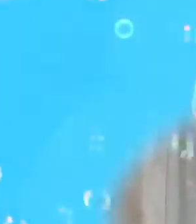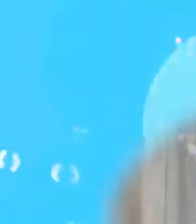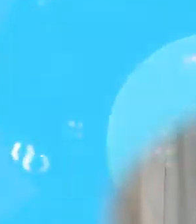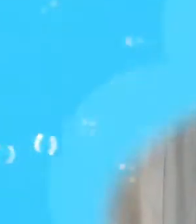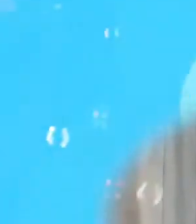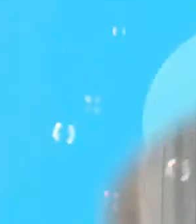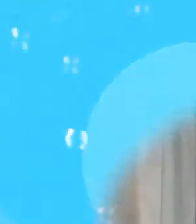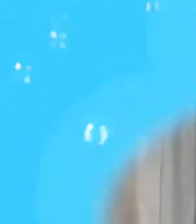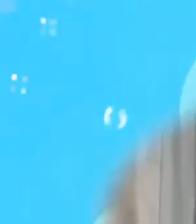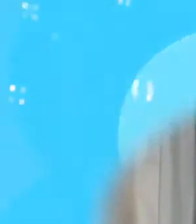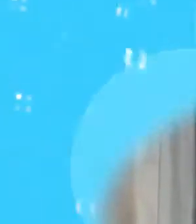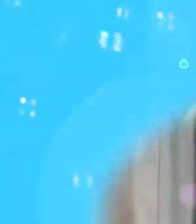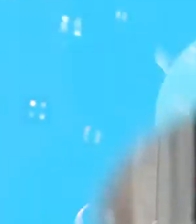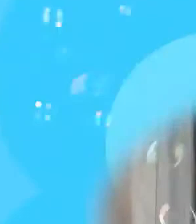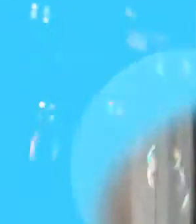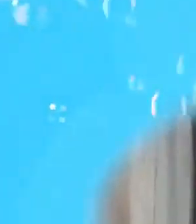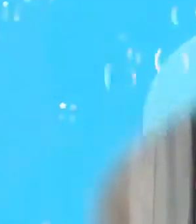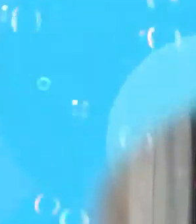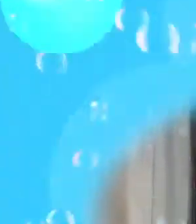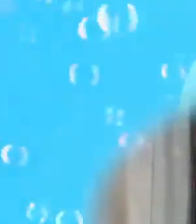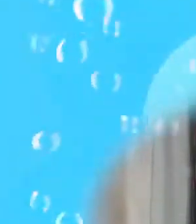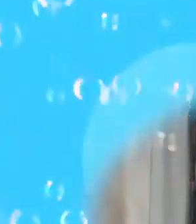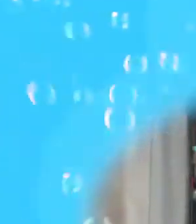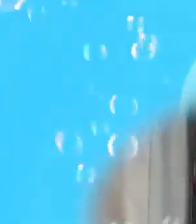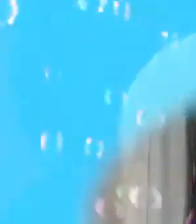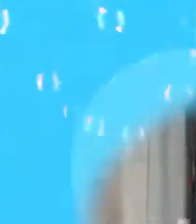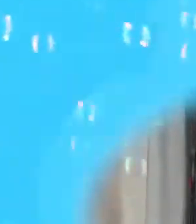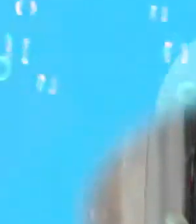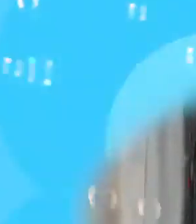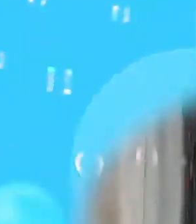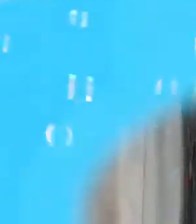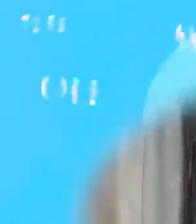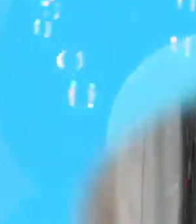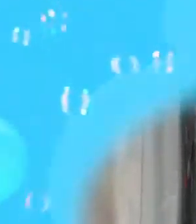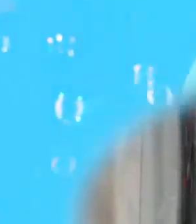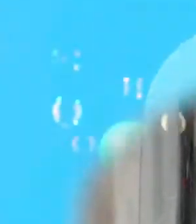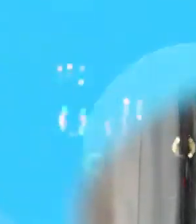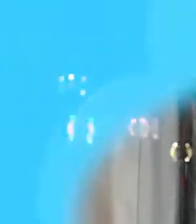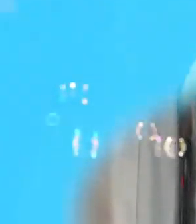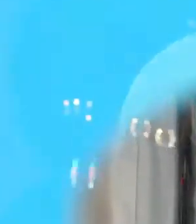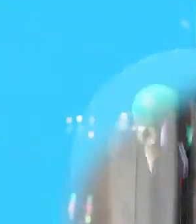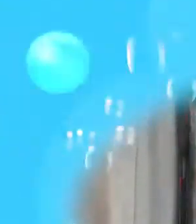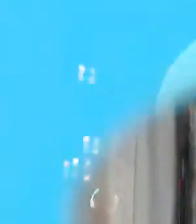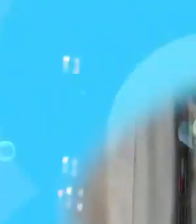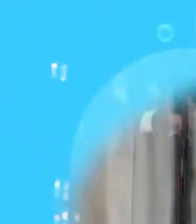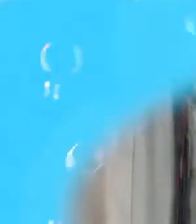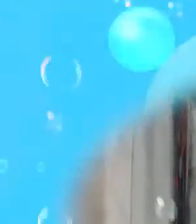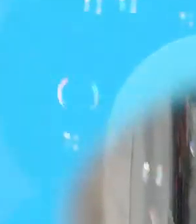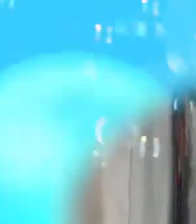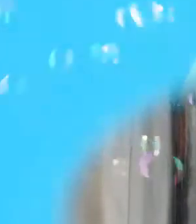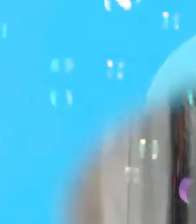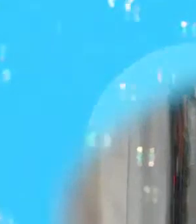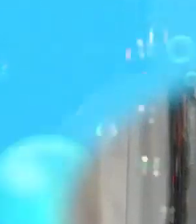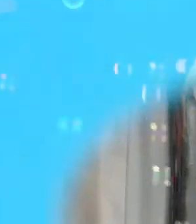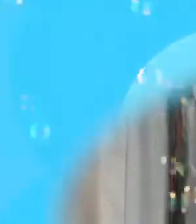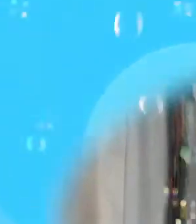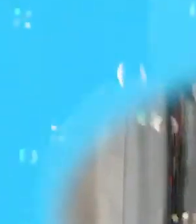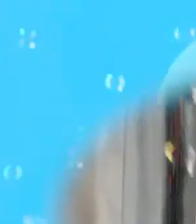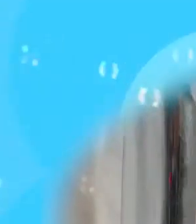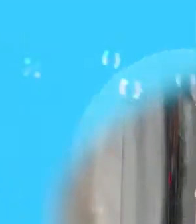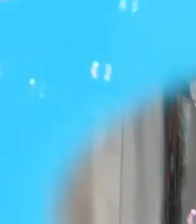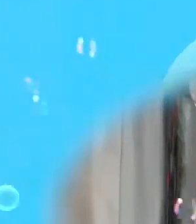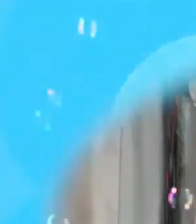Wash your hands with soap and water to get them really clean. Wash them well all over, wash